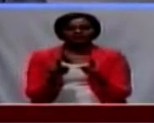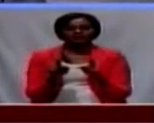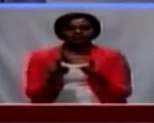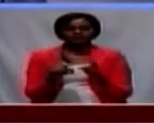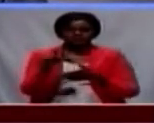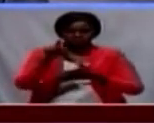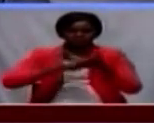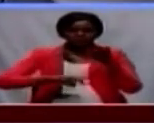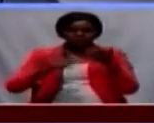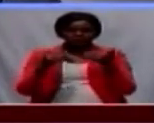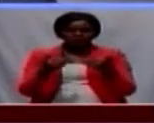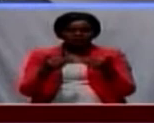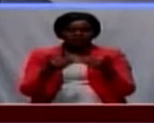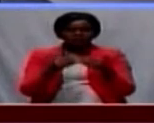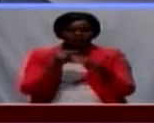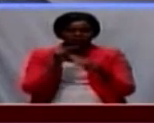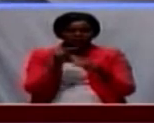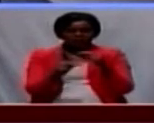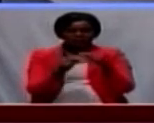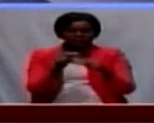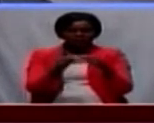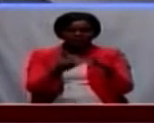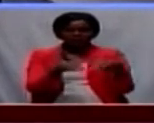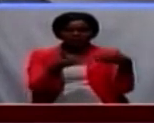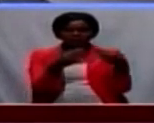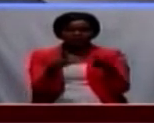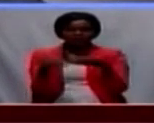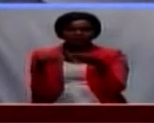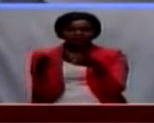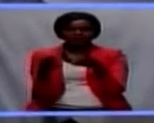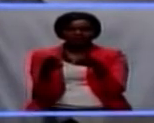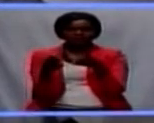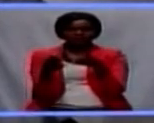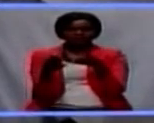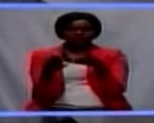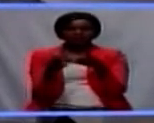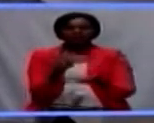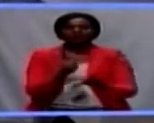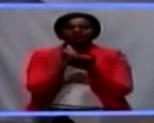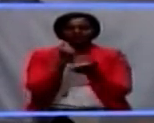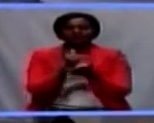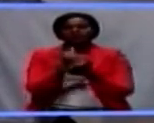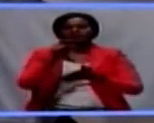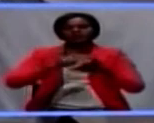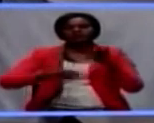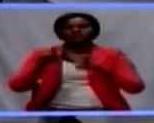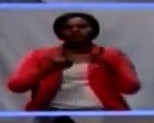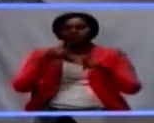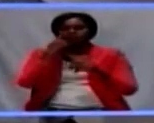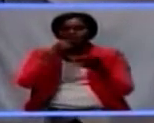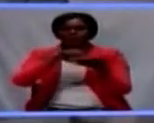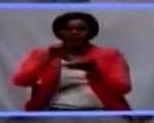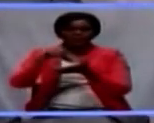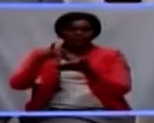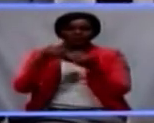Tax amnesty is meant to give relief to our taxpayers who have had the